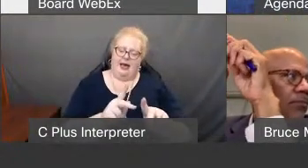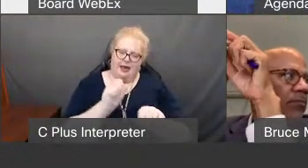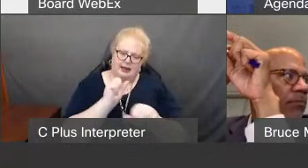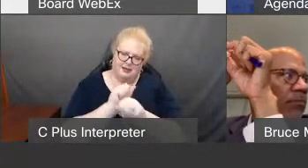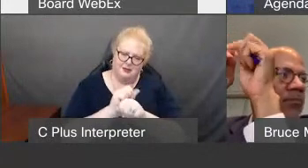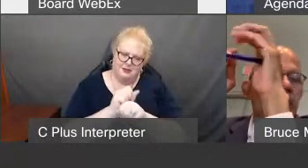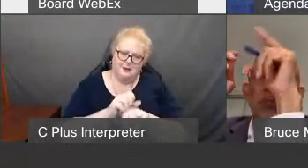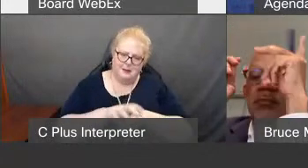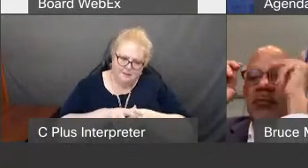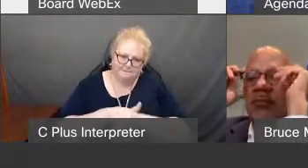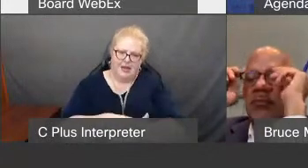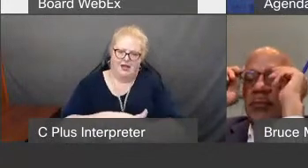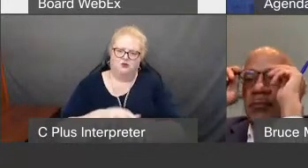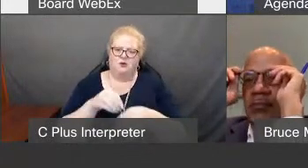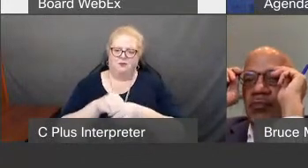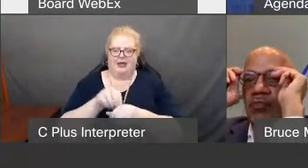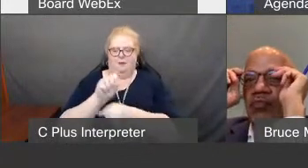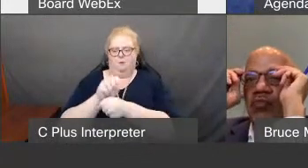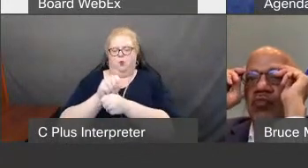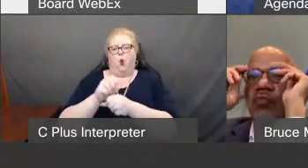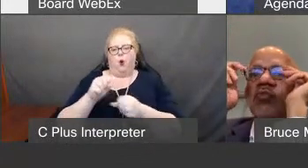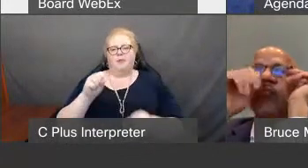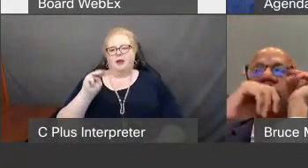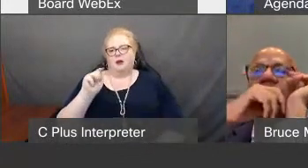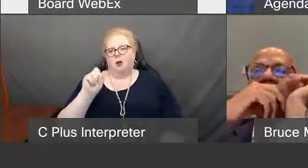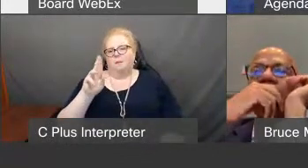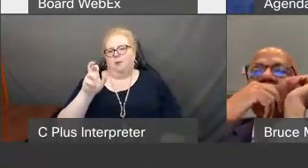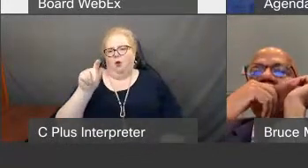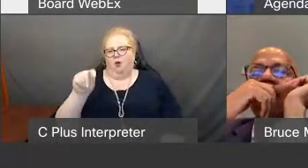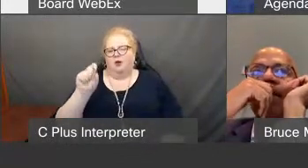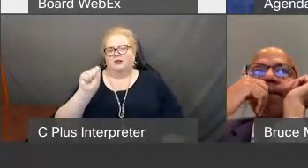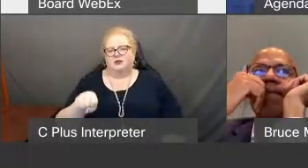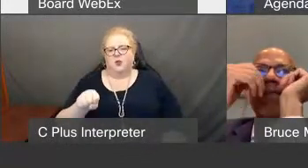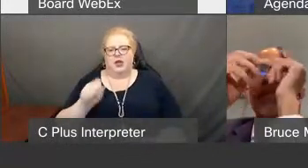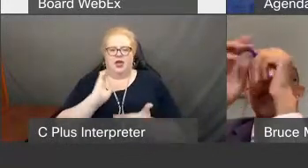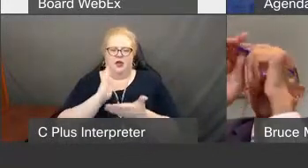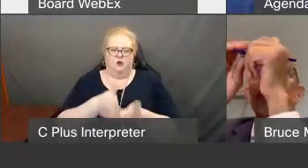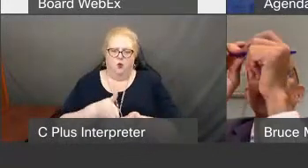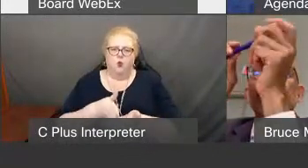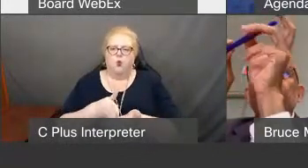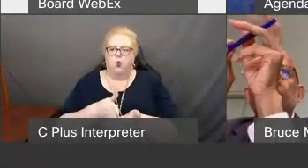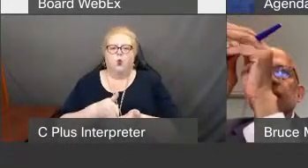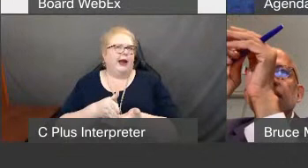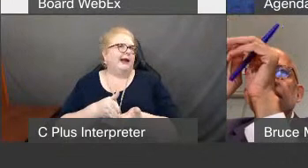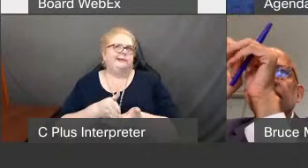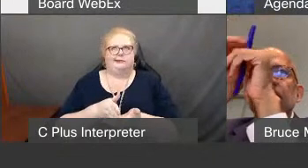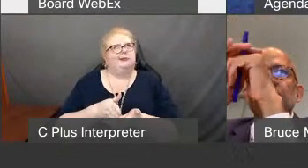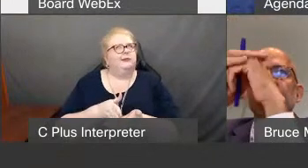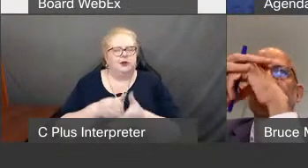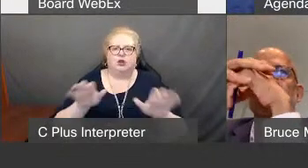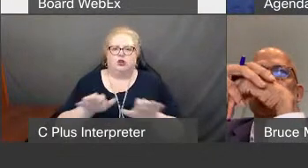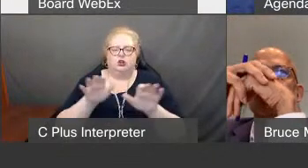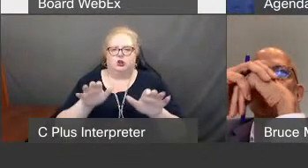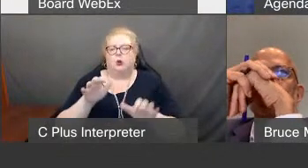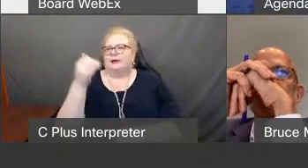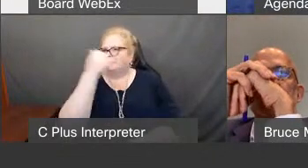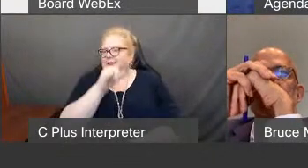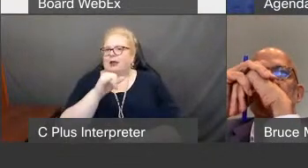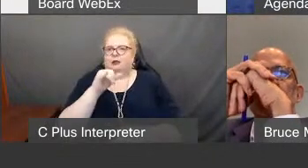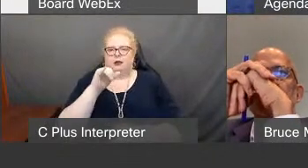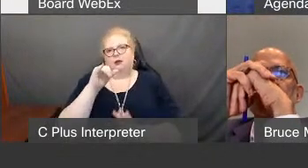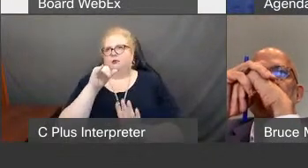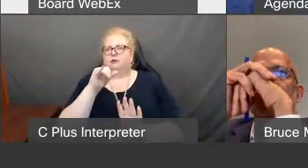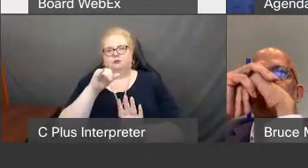employment market so they can quit committing some of these silly, idiotic criminal activities that we have to suffer from. So I